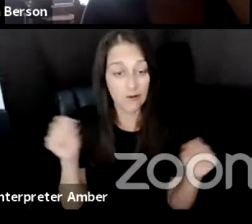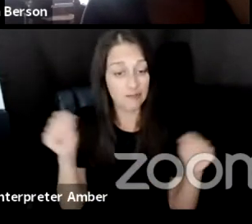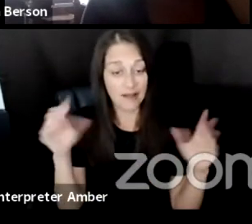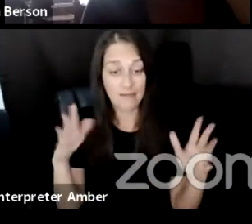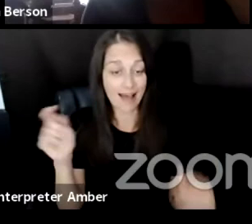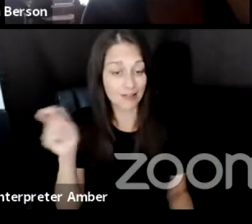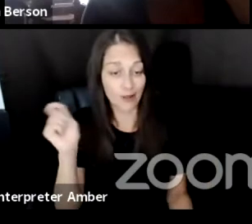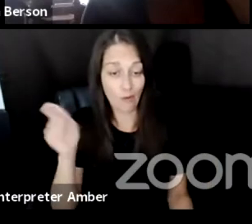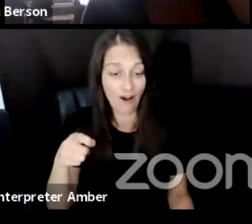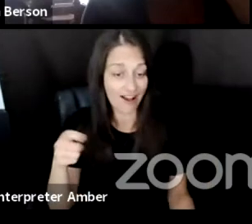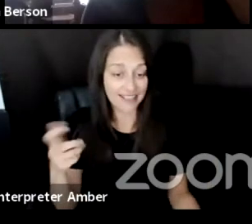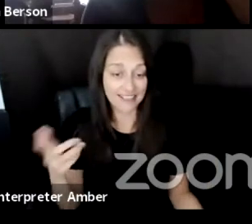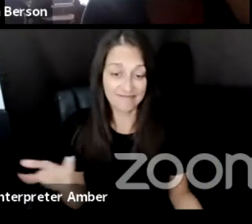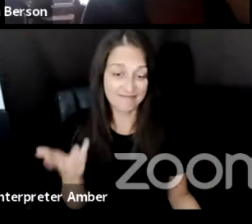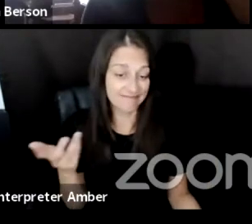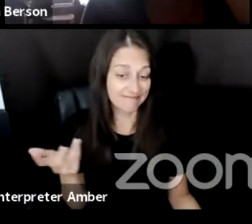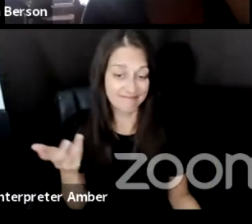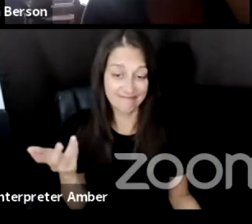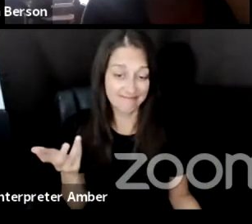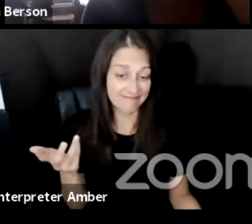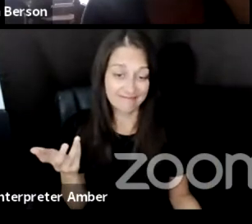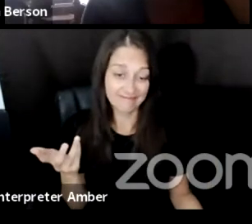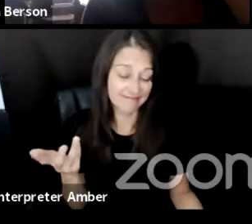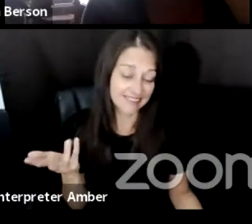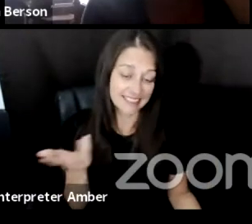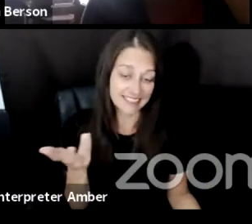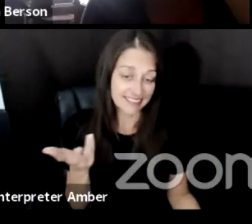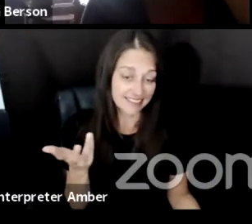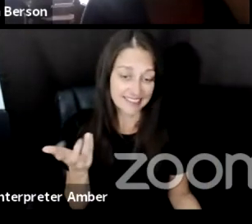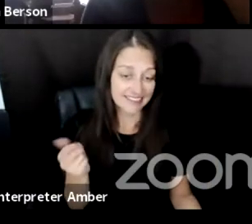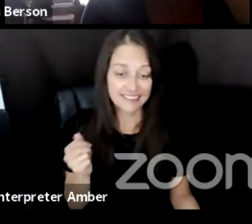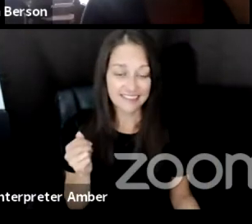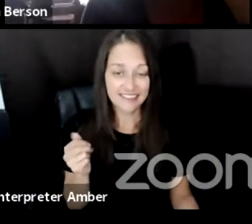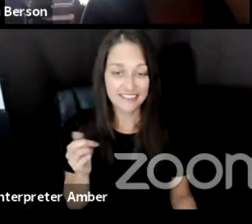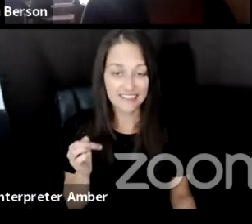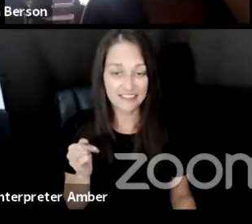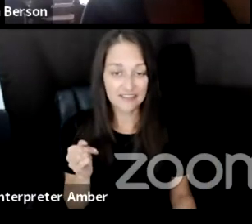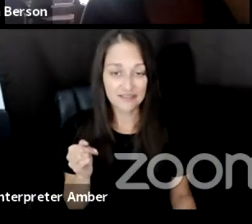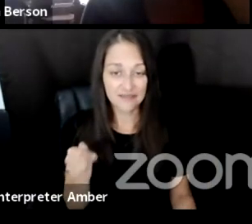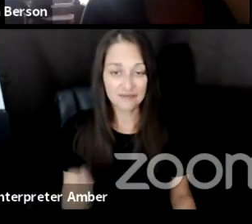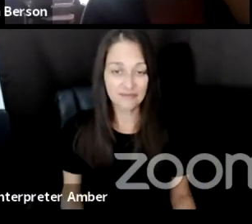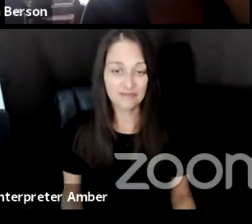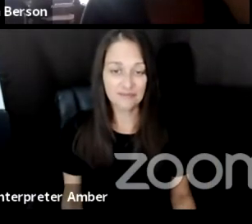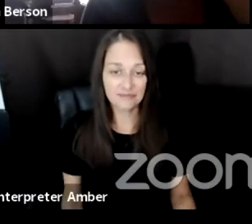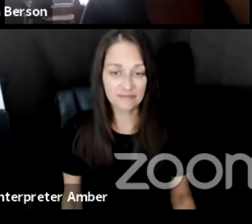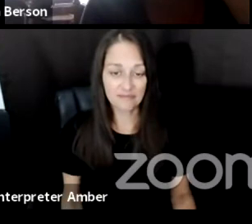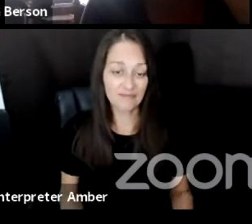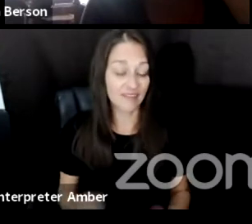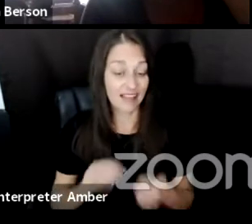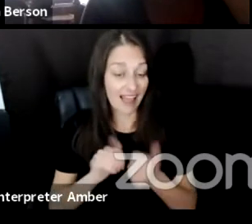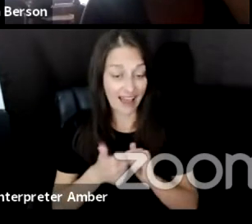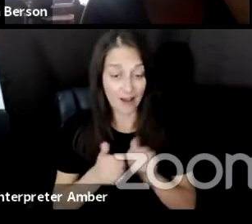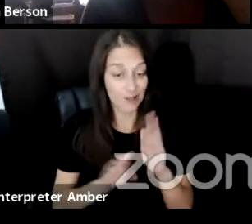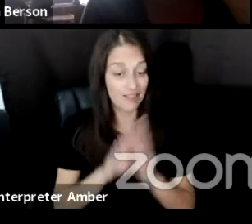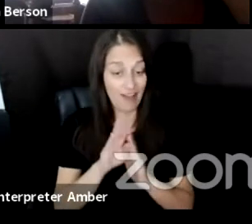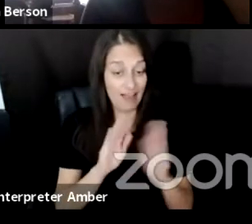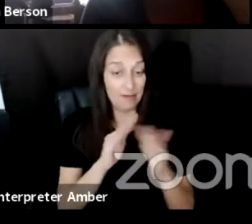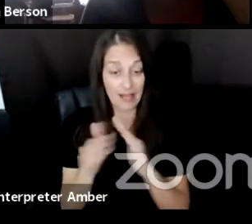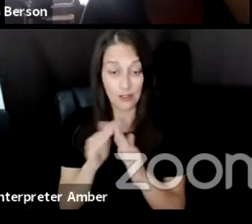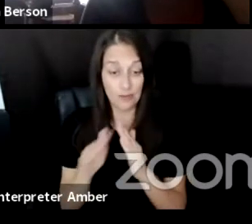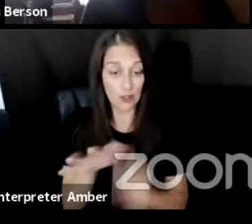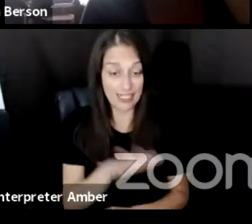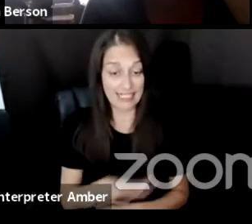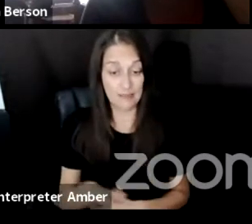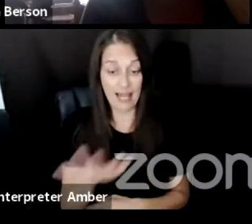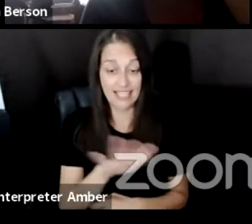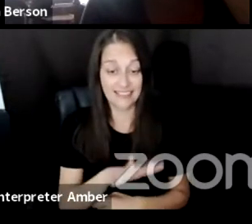know, how the magic wand makes, you know, in a community space like that. I just